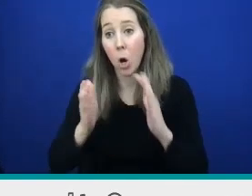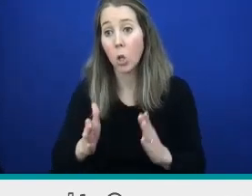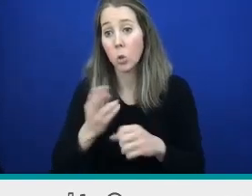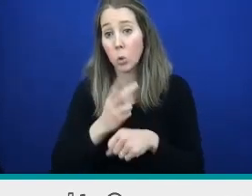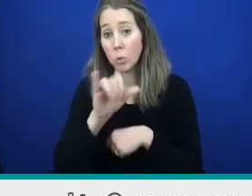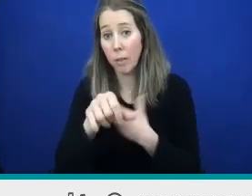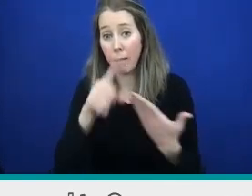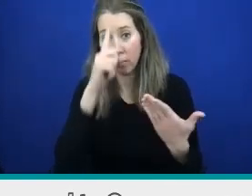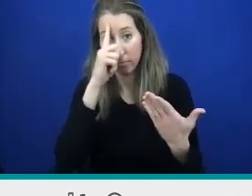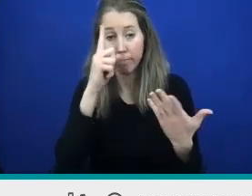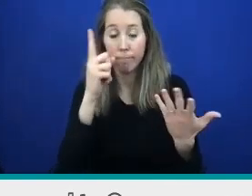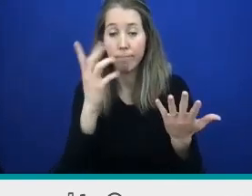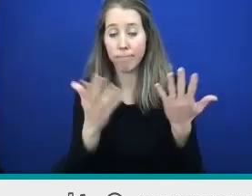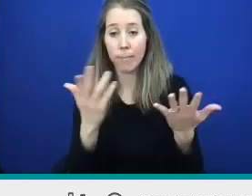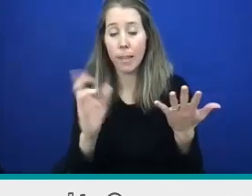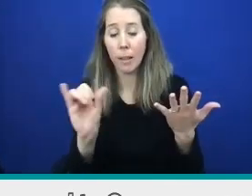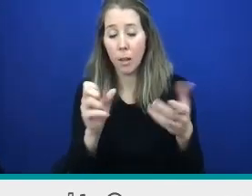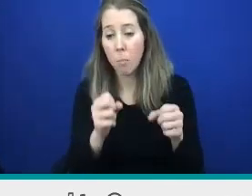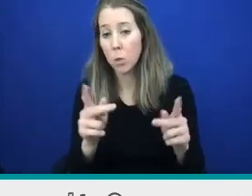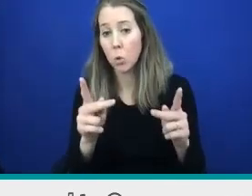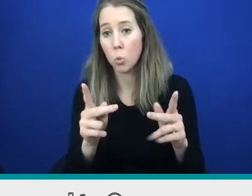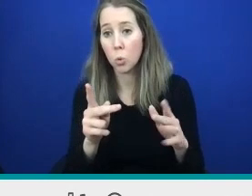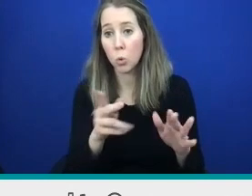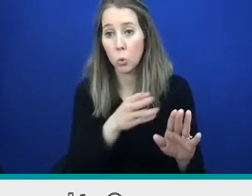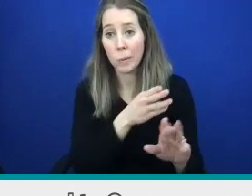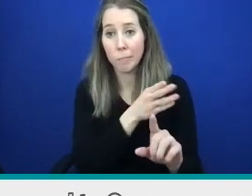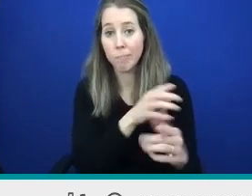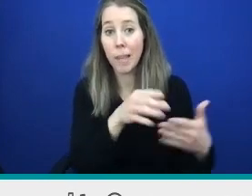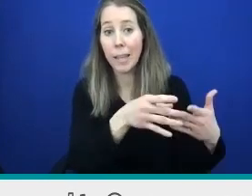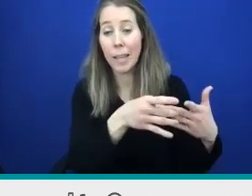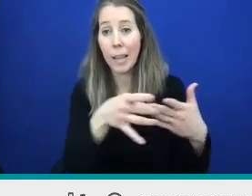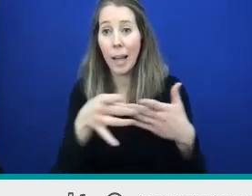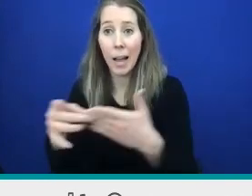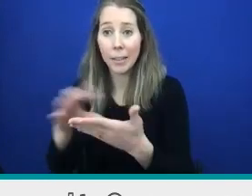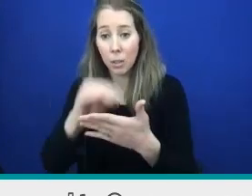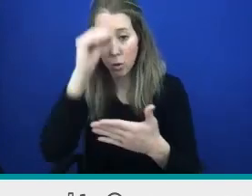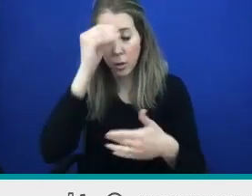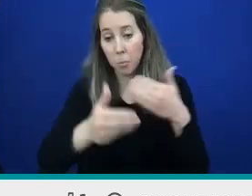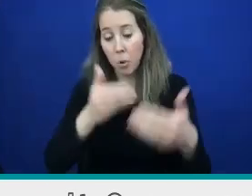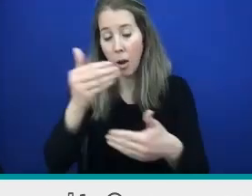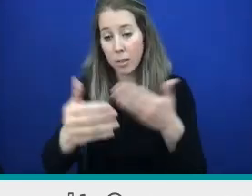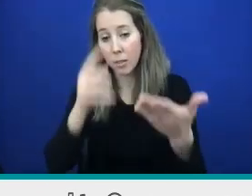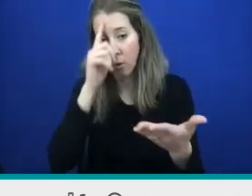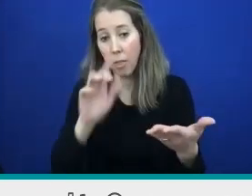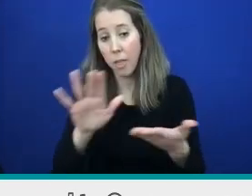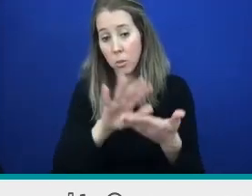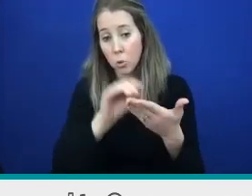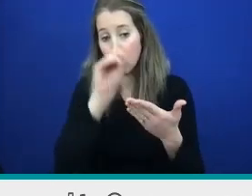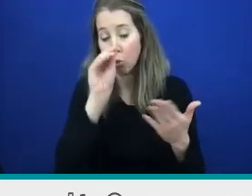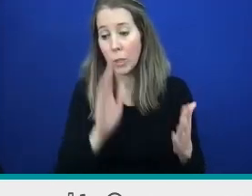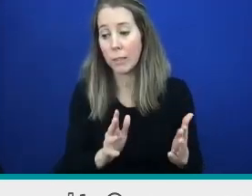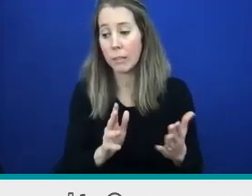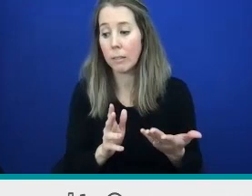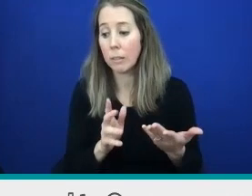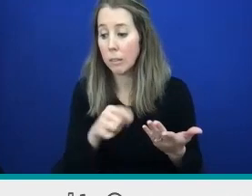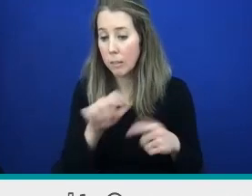an opportunity to kind of steer the learning process for the students. So again, as